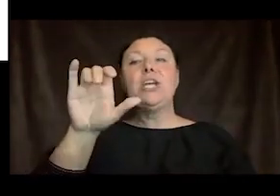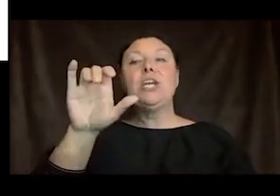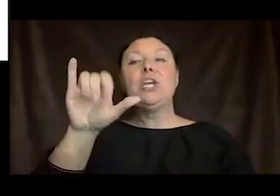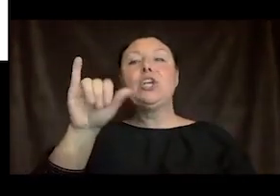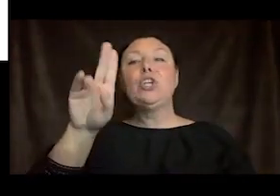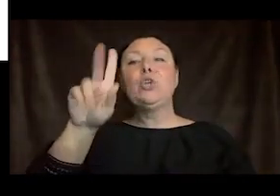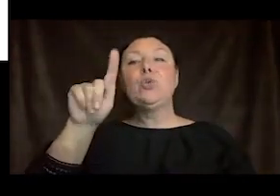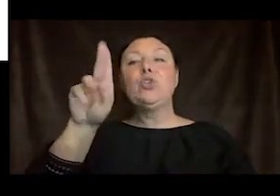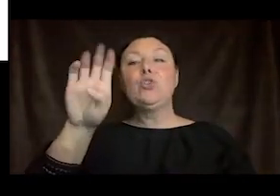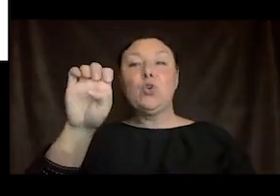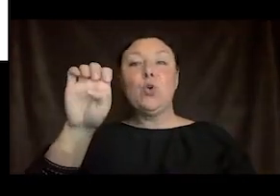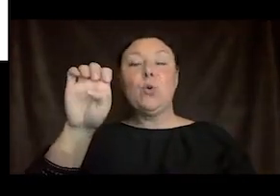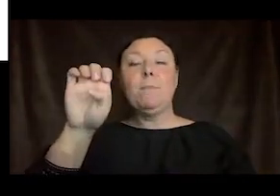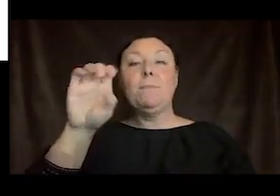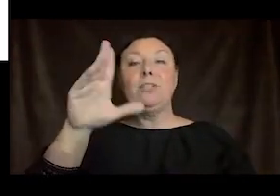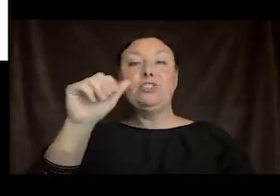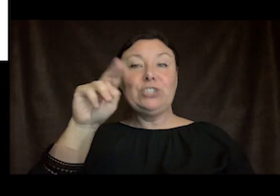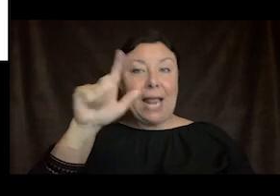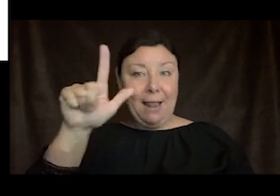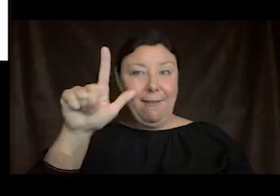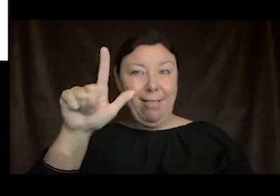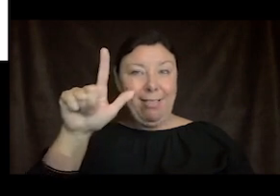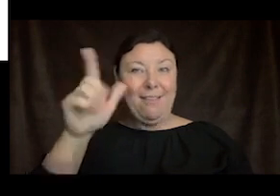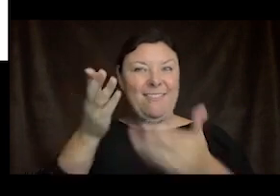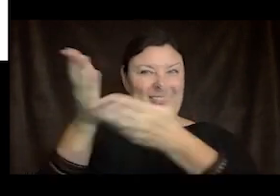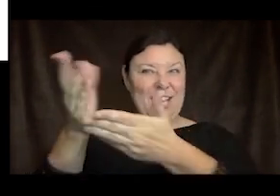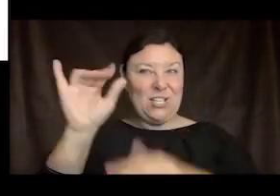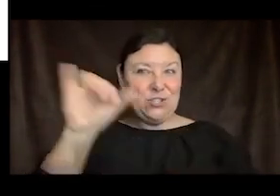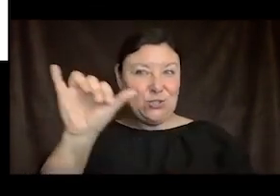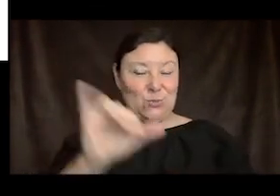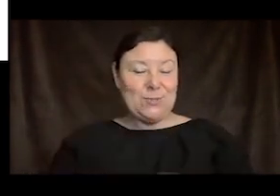within 24 to 48 hours. And then we just posted the link for